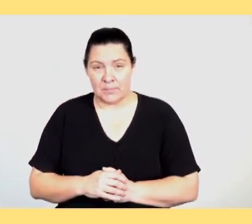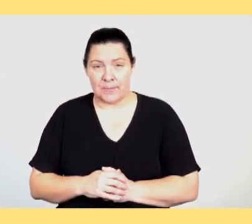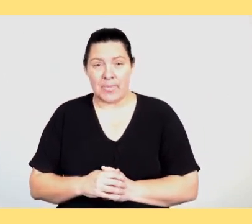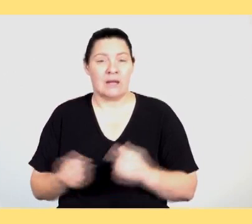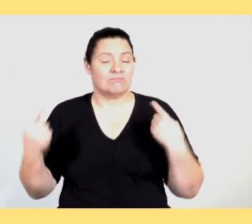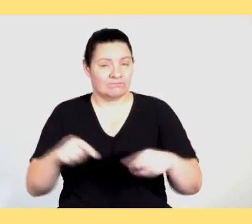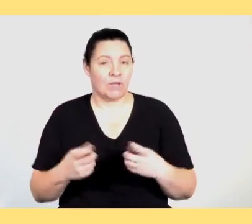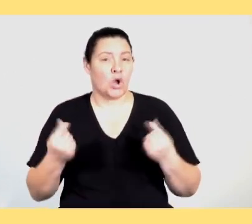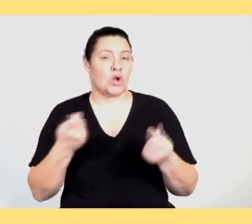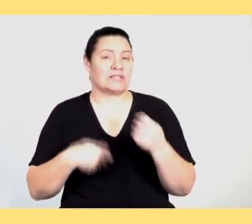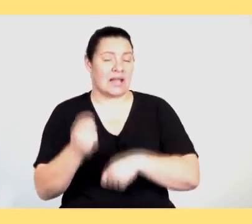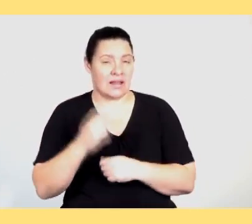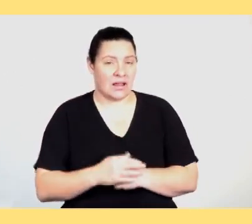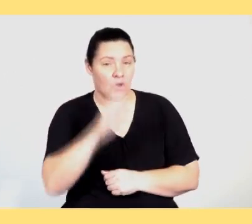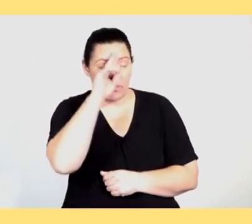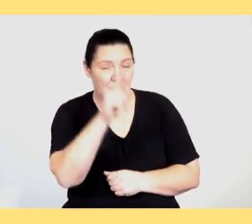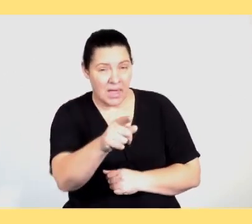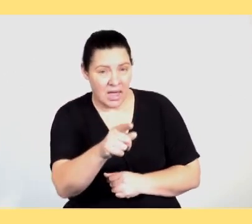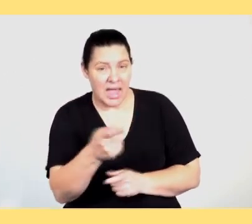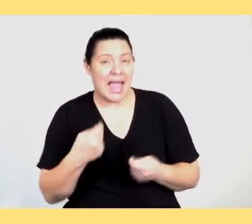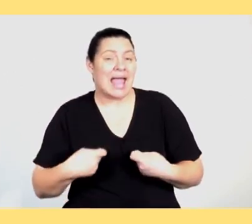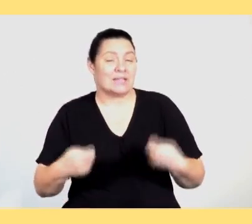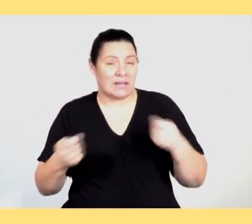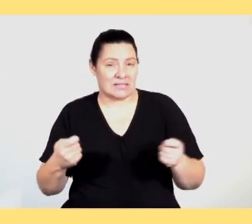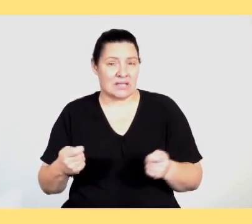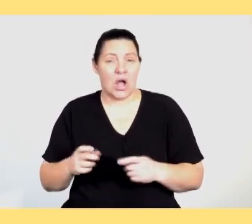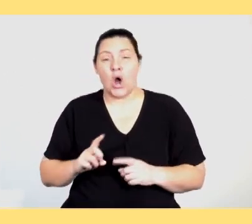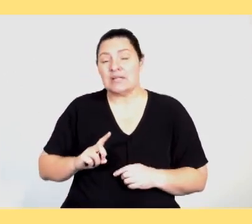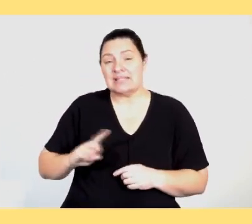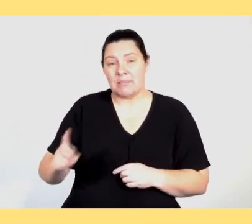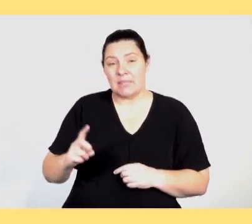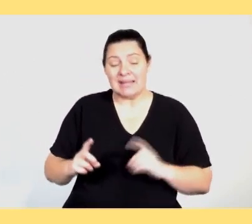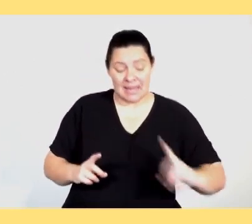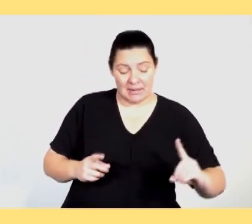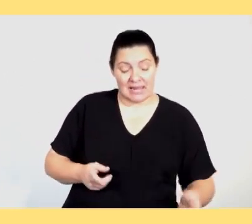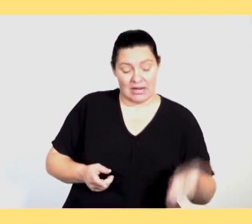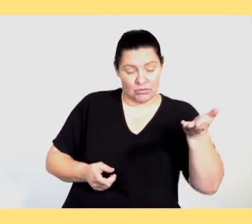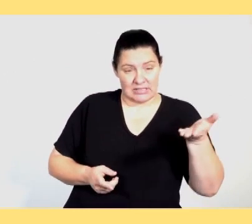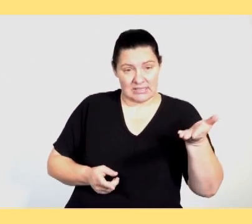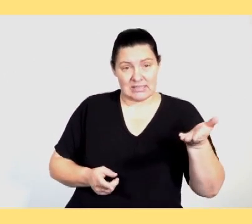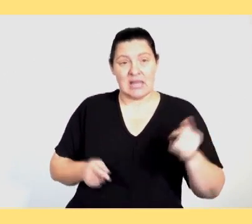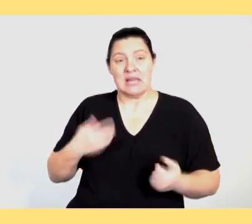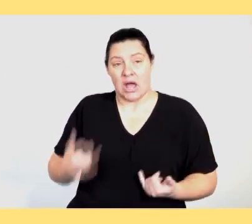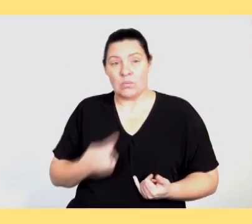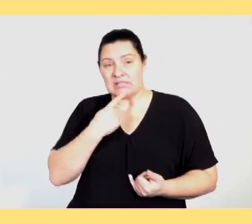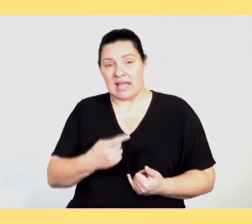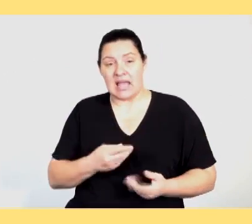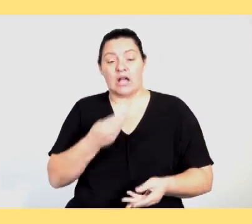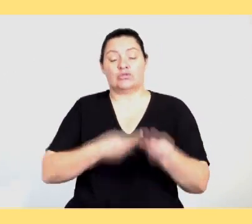23,675. I come to the cost of sales. Remember, an expense, so on the debit side it increases. Then I'm going to